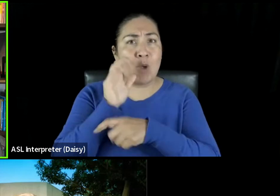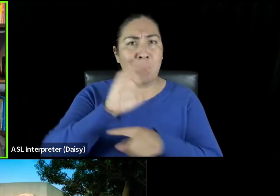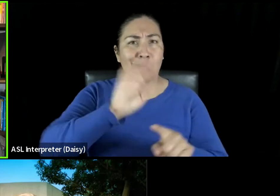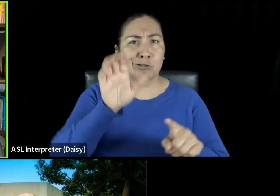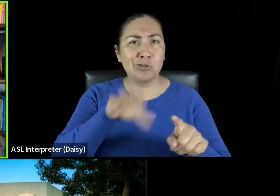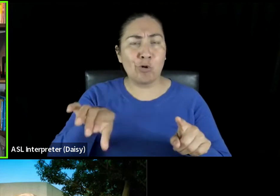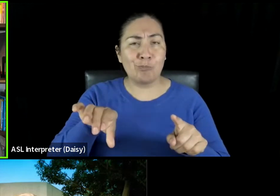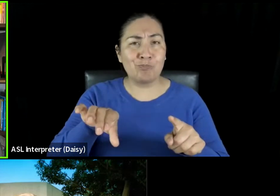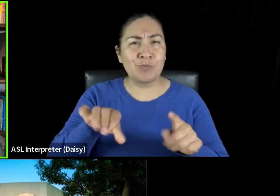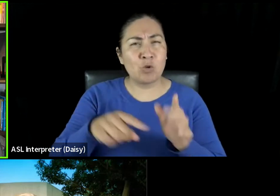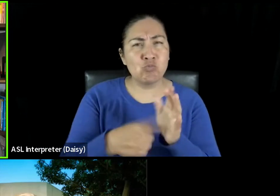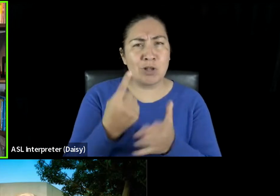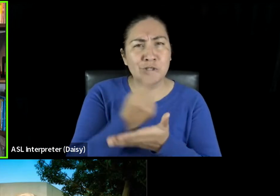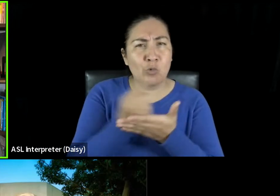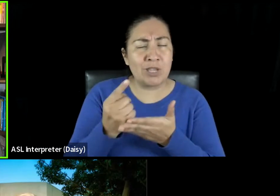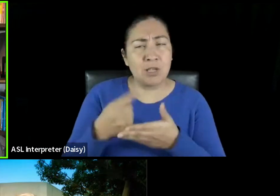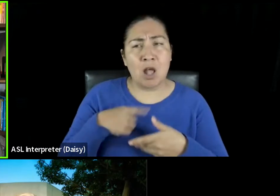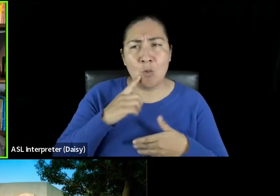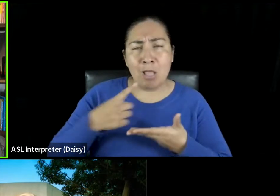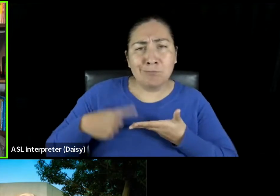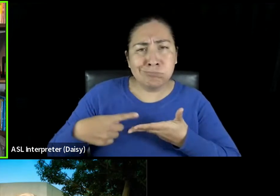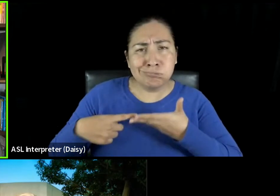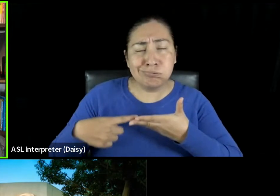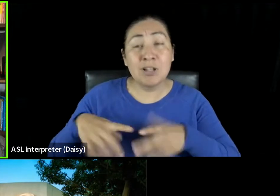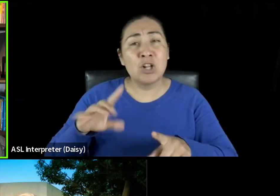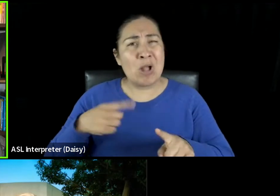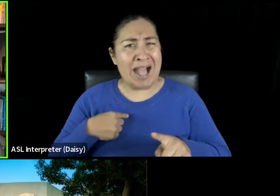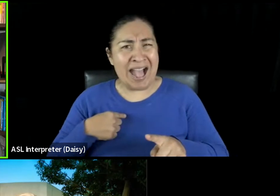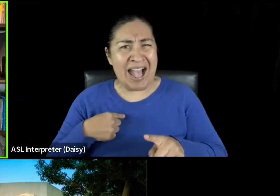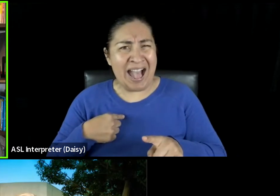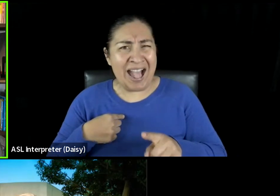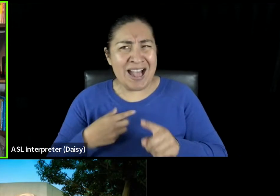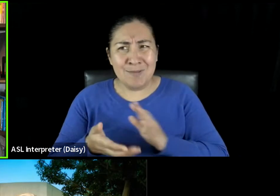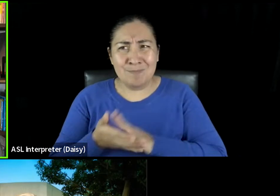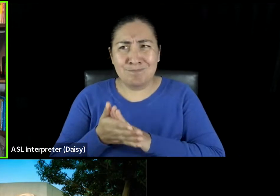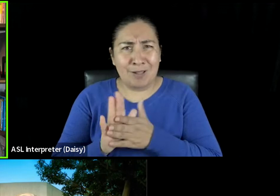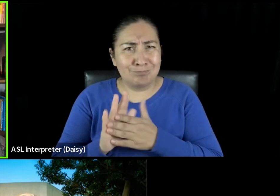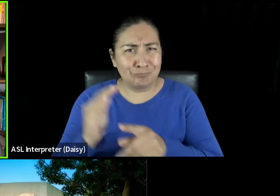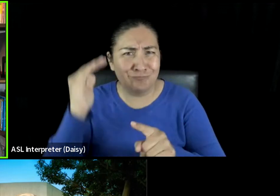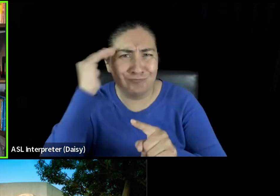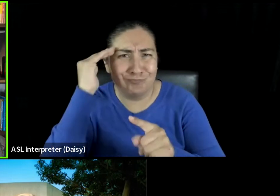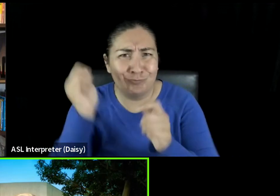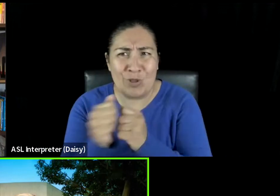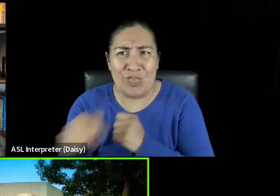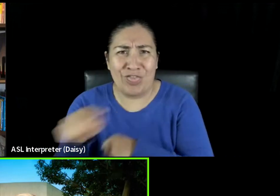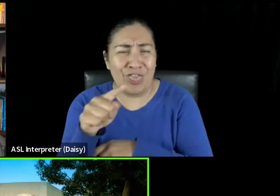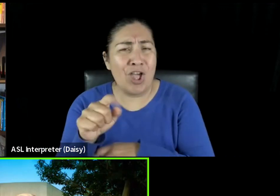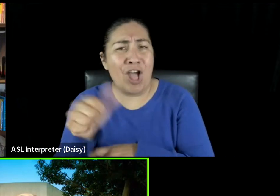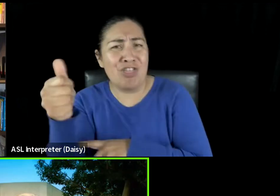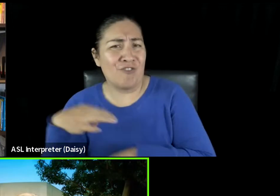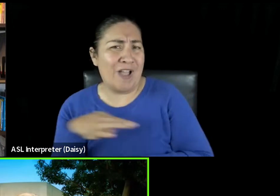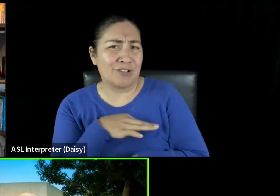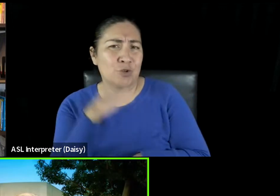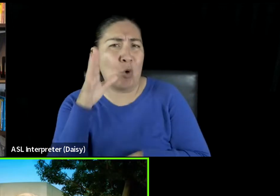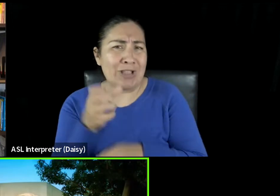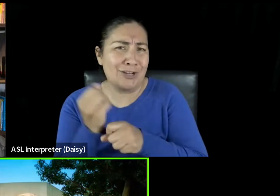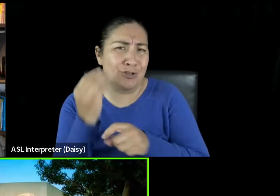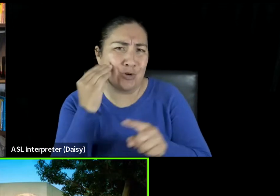So I get to know all the students, and the other faculty get to know the students really well also. Terrific.